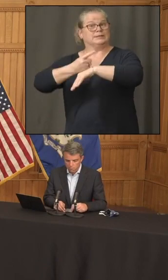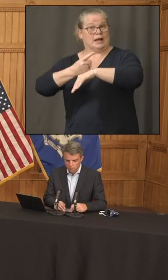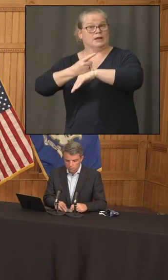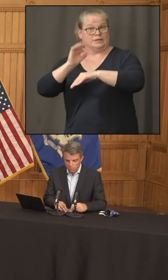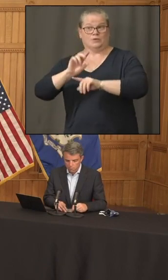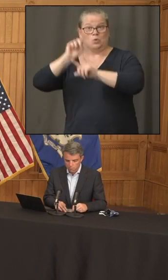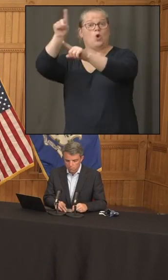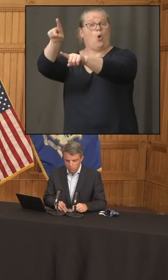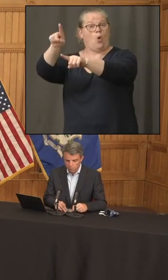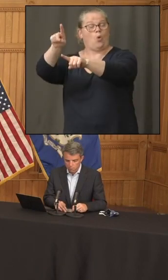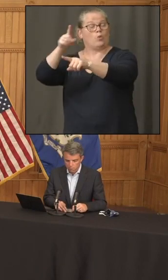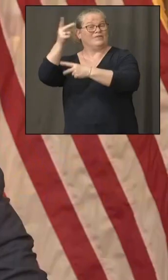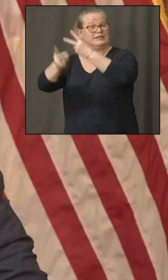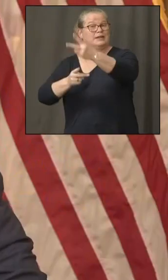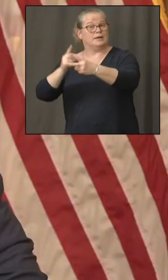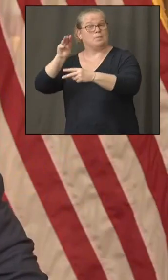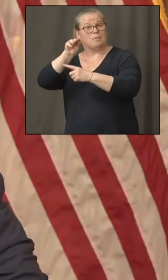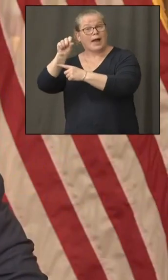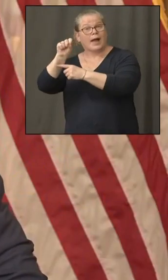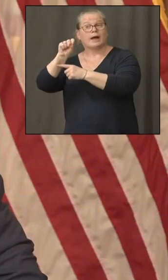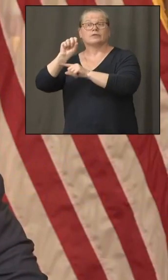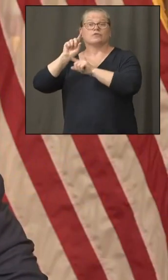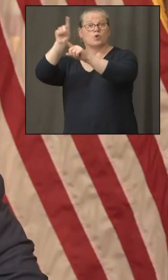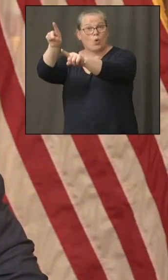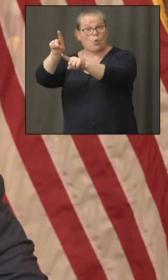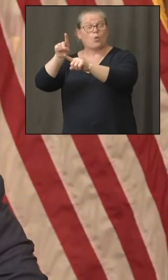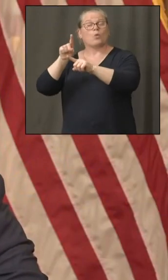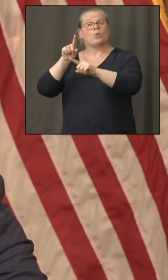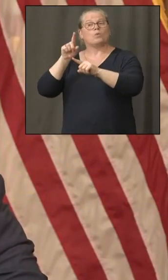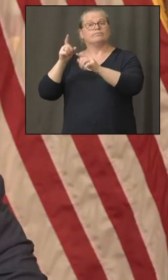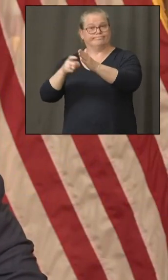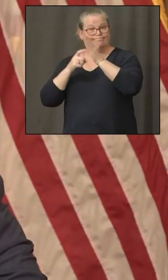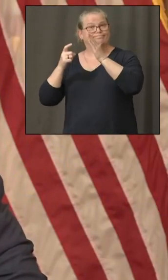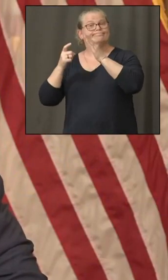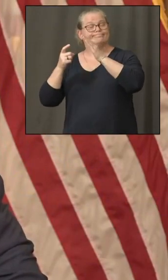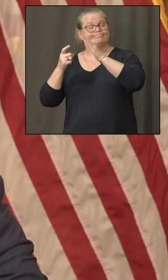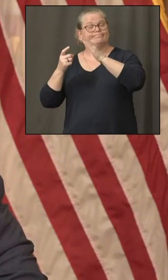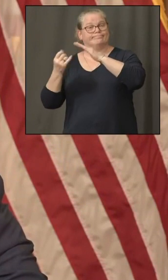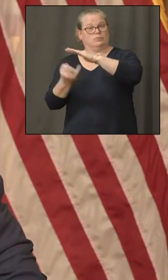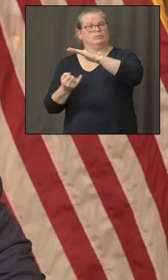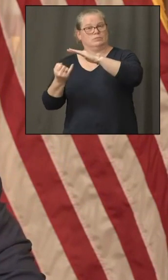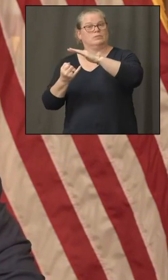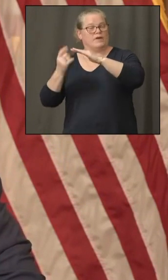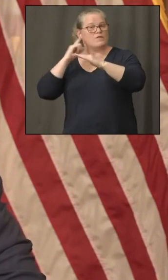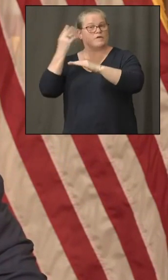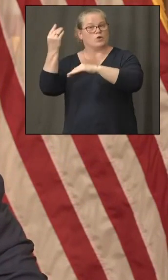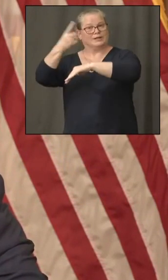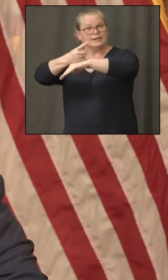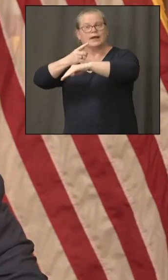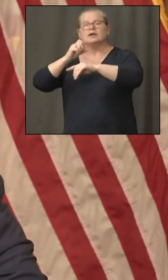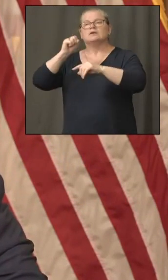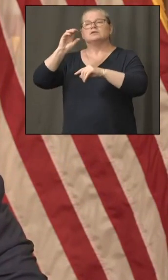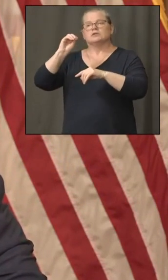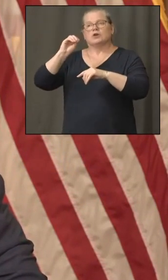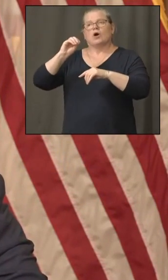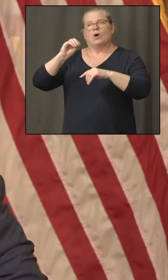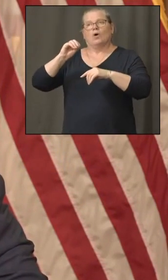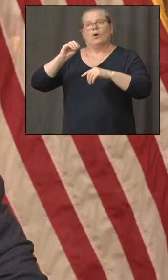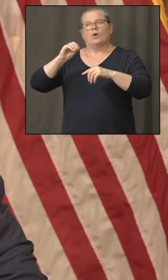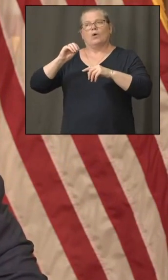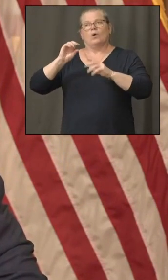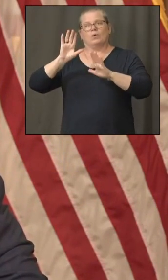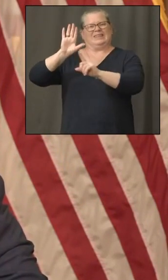not dependent upon infection rate or COVID-related activities in other states, but just had it